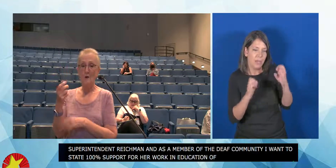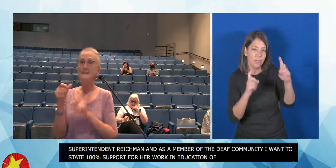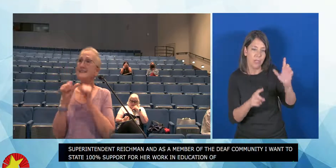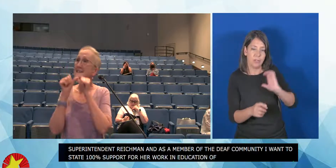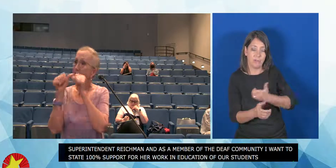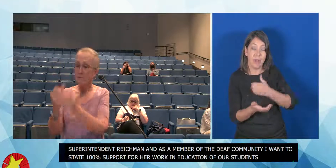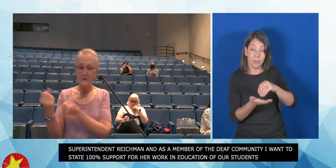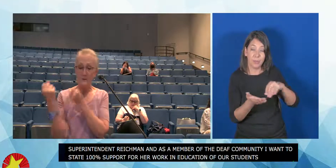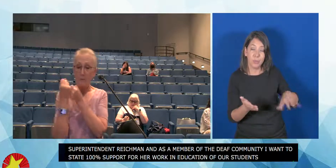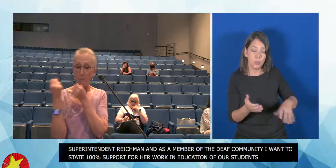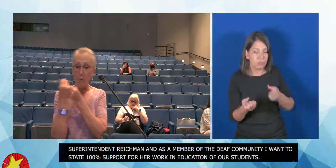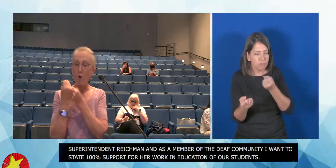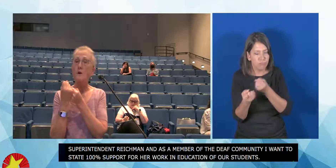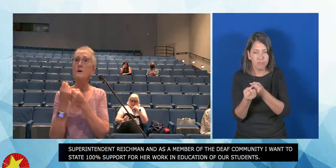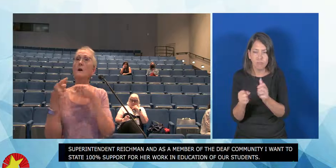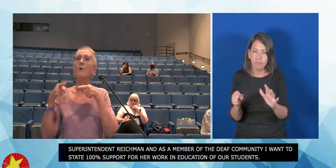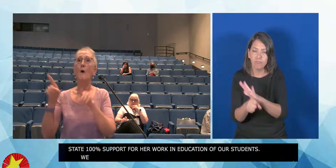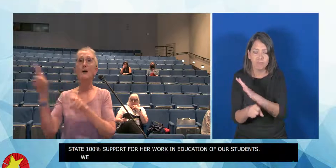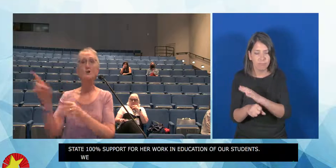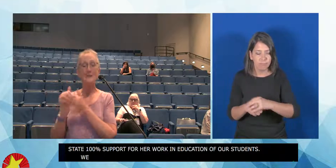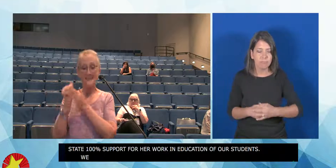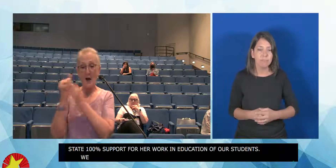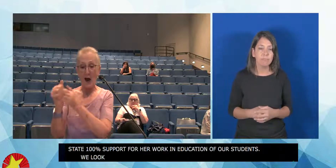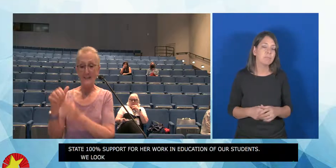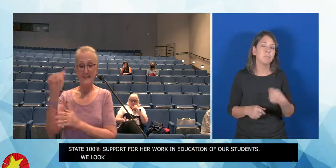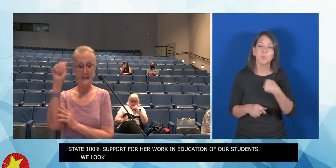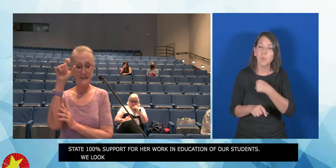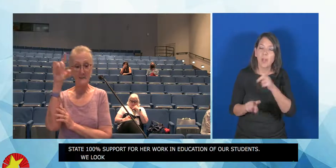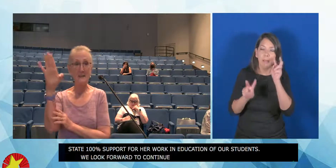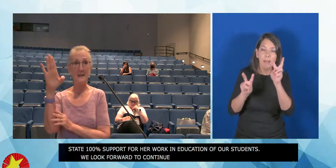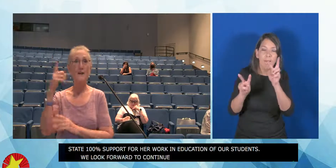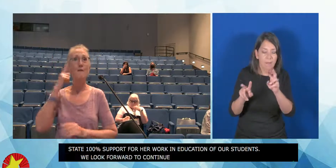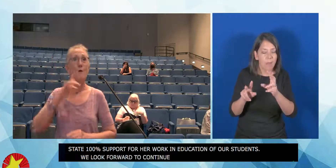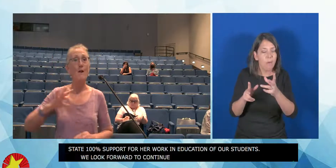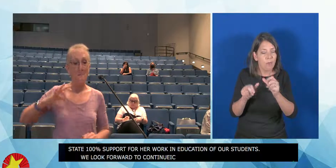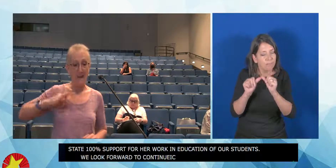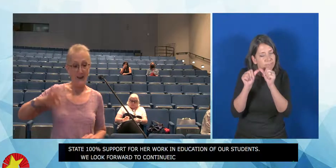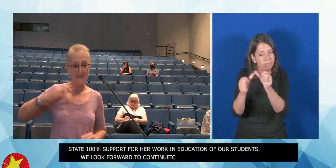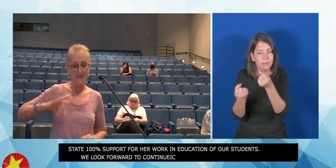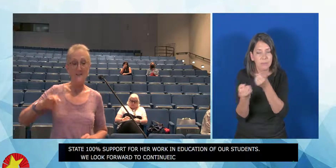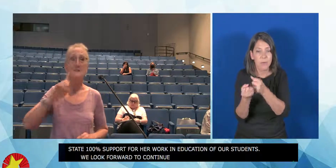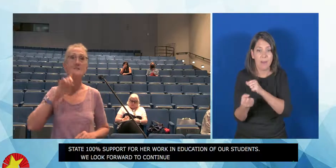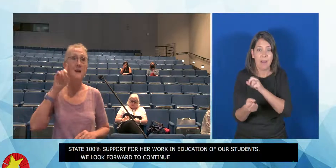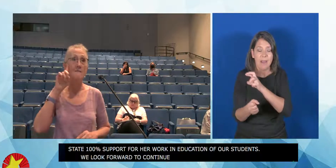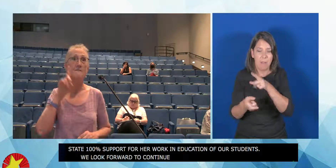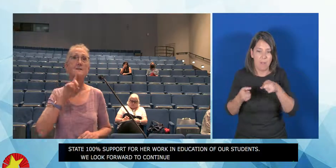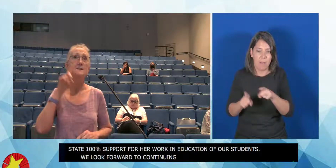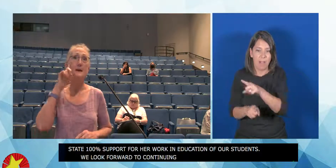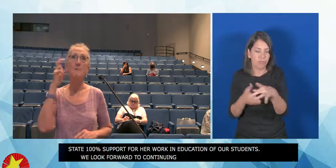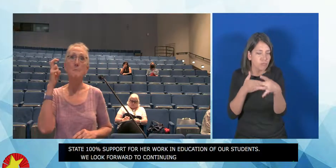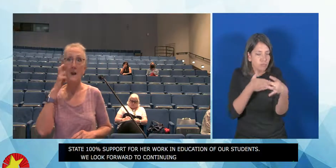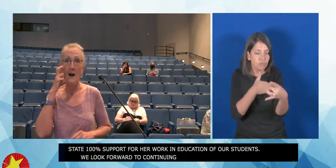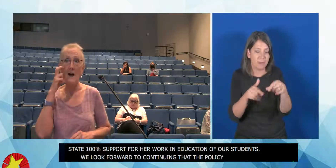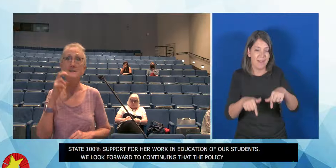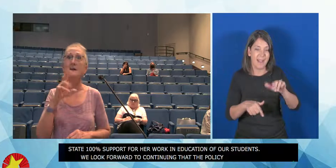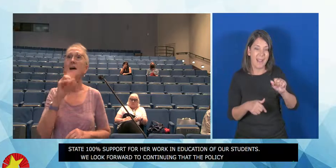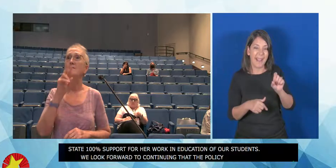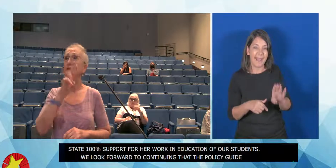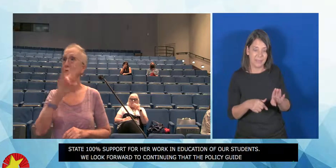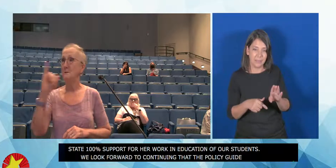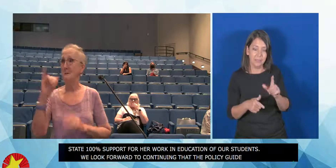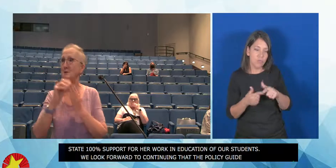We look forward to continuing to support her while she guides ASTB for the benefit of